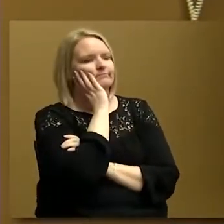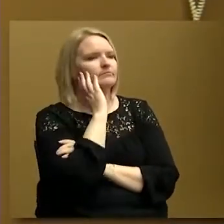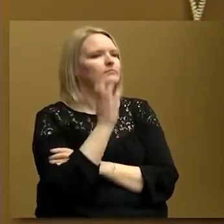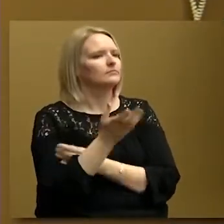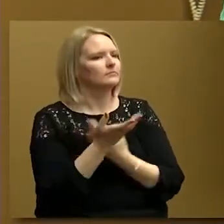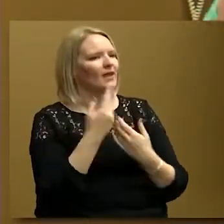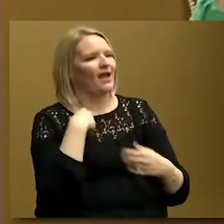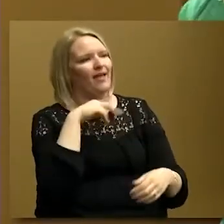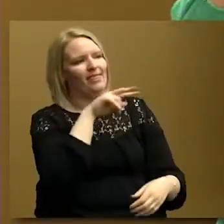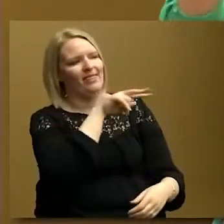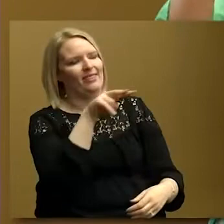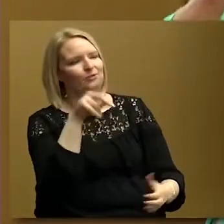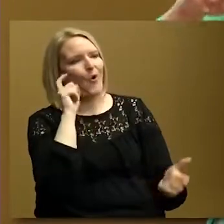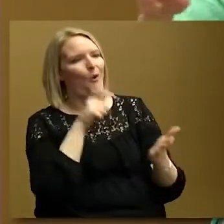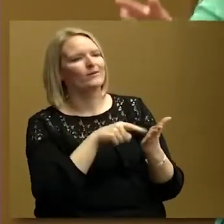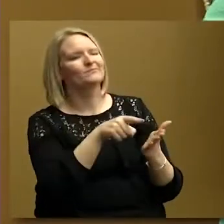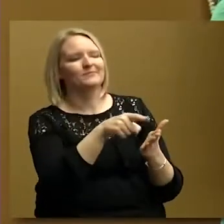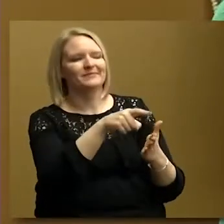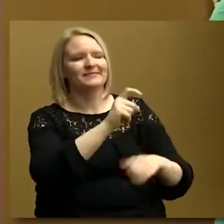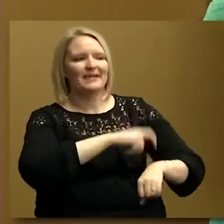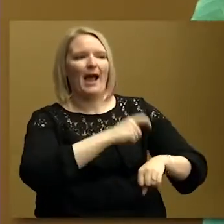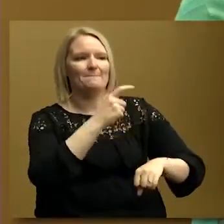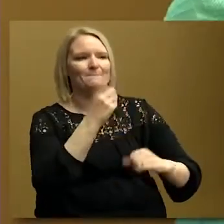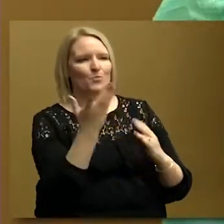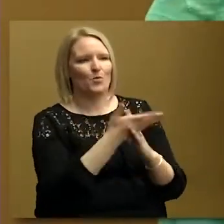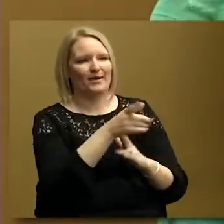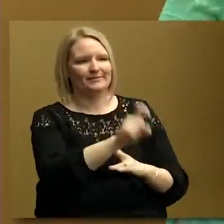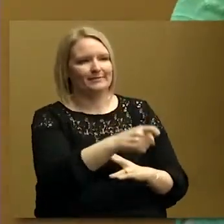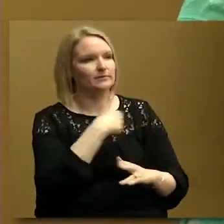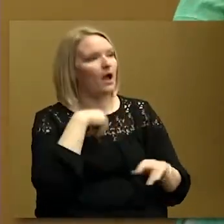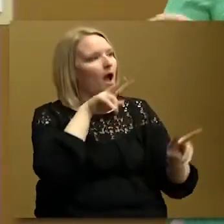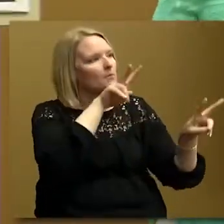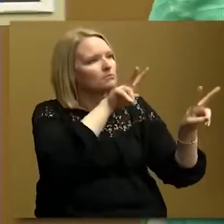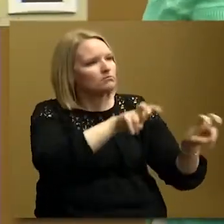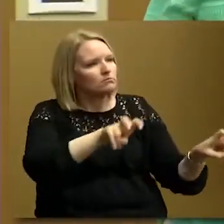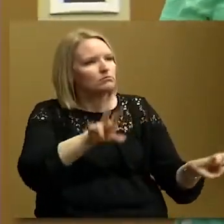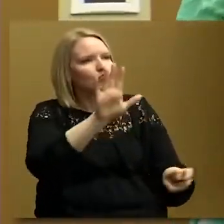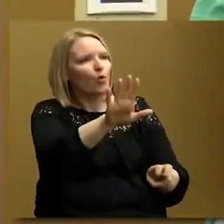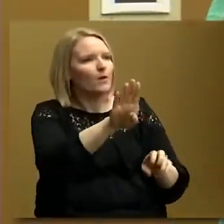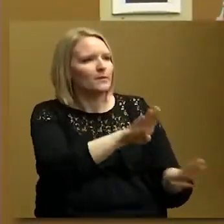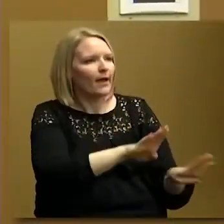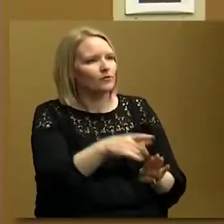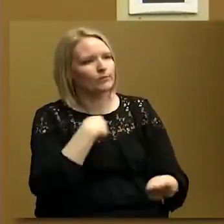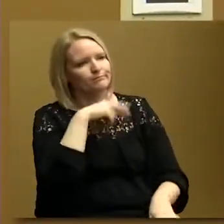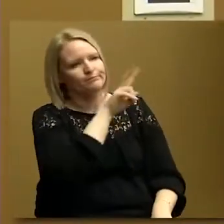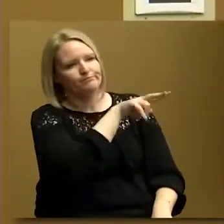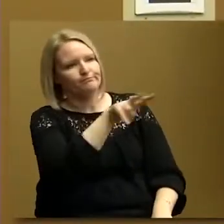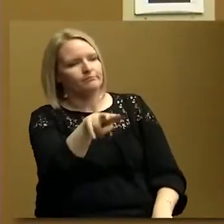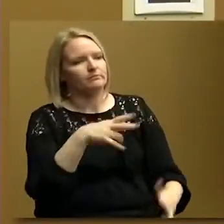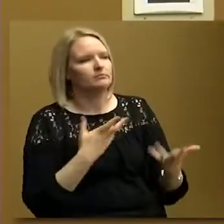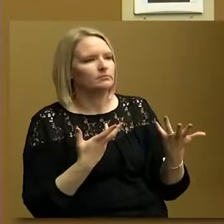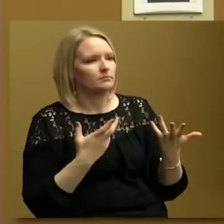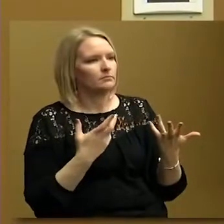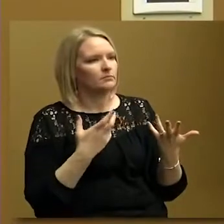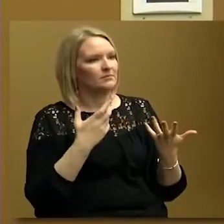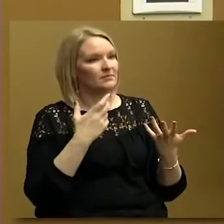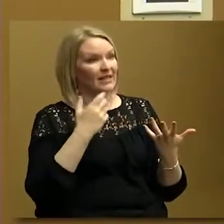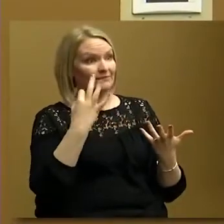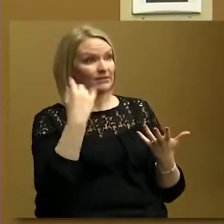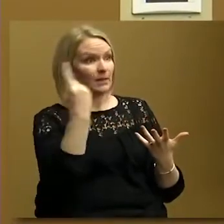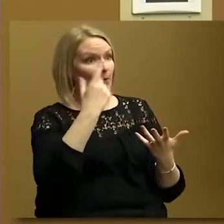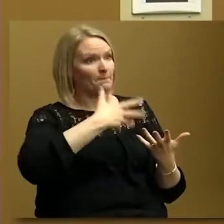it's like, oh, okay, so I'm reading your behavior. I'm watching it. You can tell when somebody's